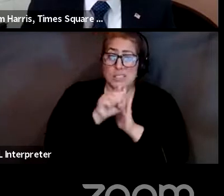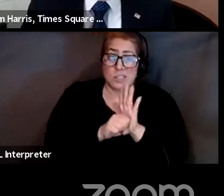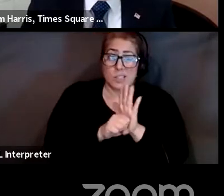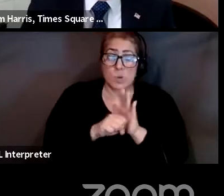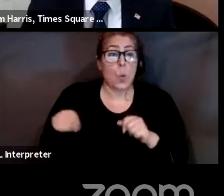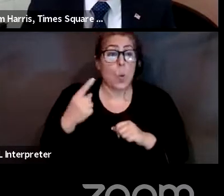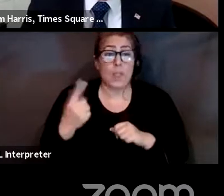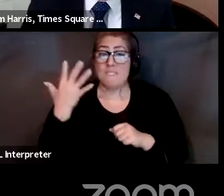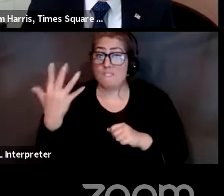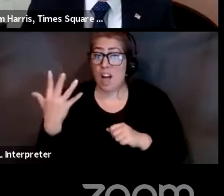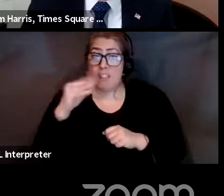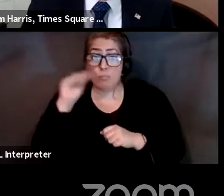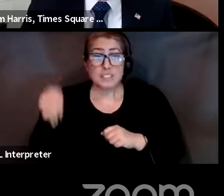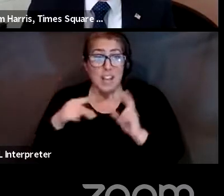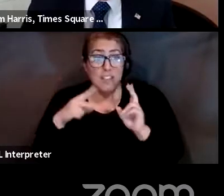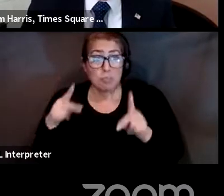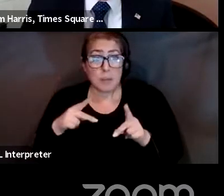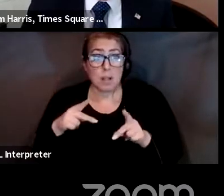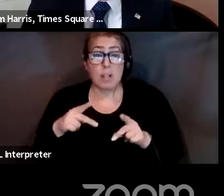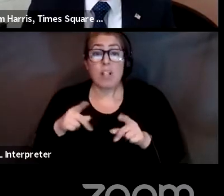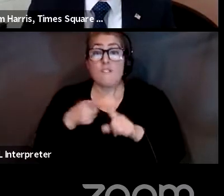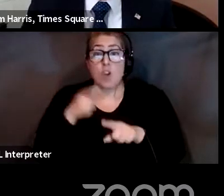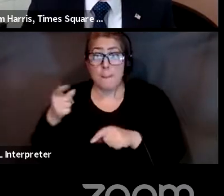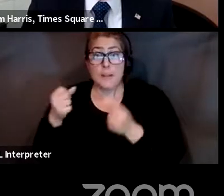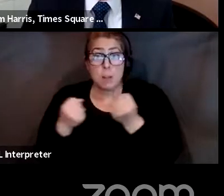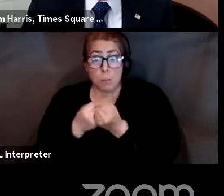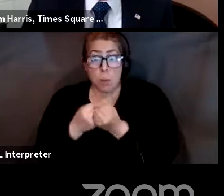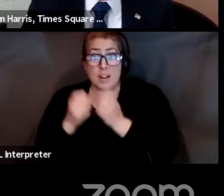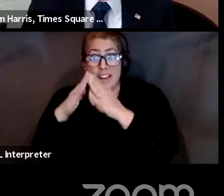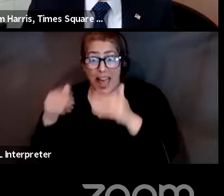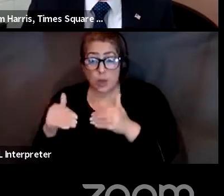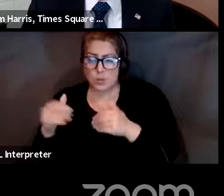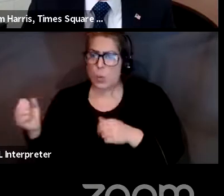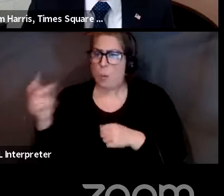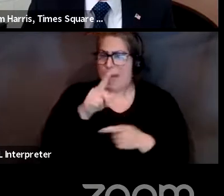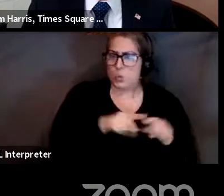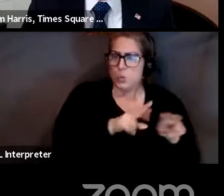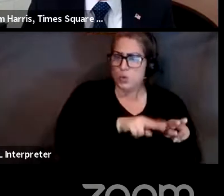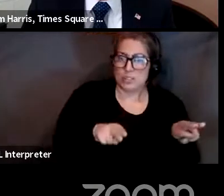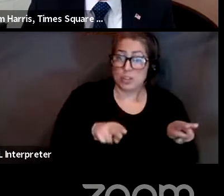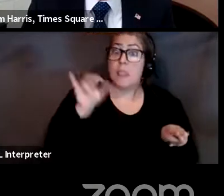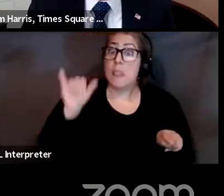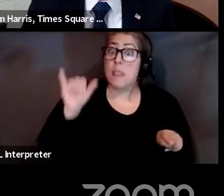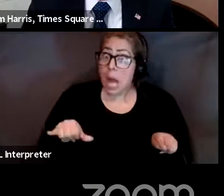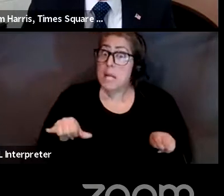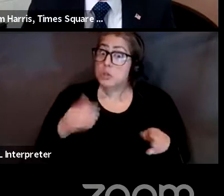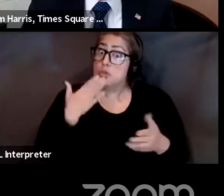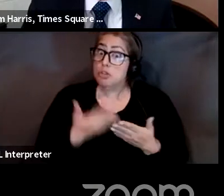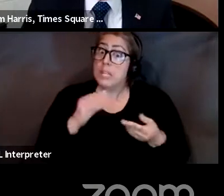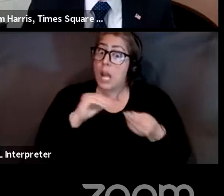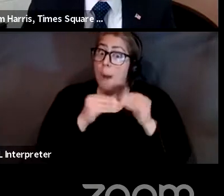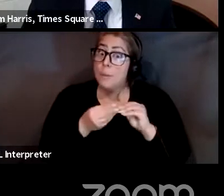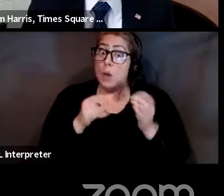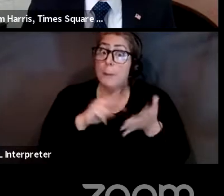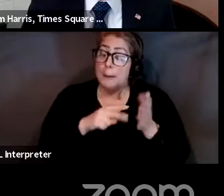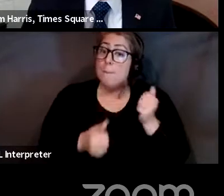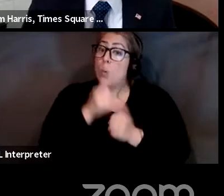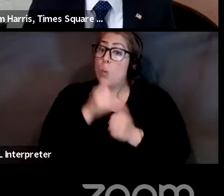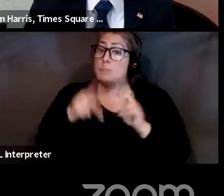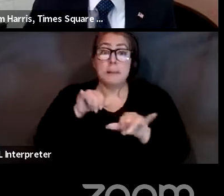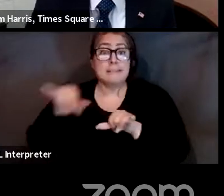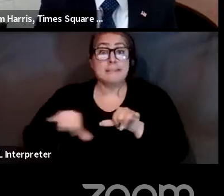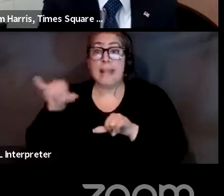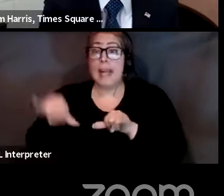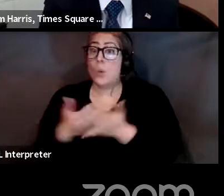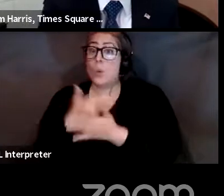supportive housing returned to shelter. So that's really low, showing how successful that is. But Andy already said,